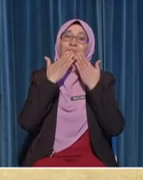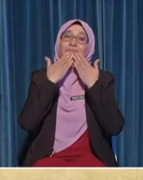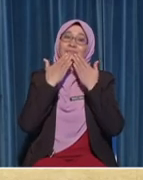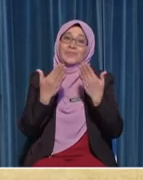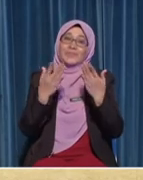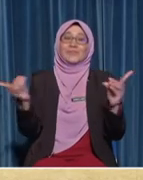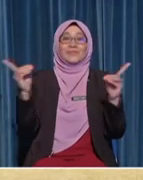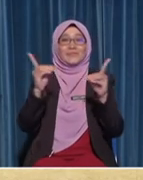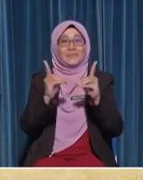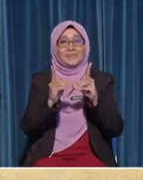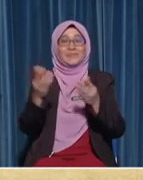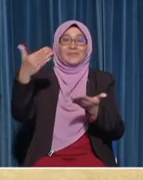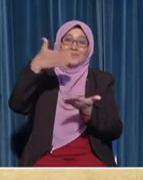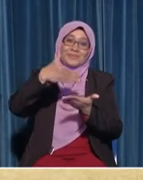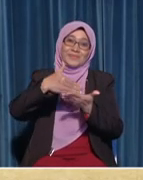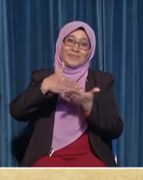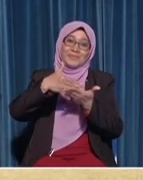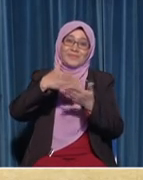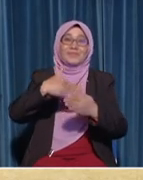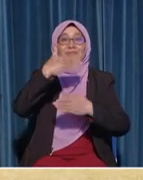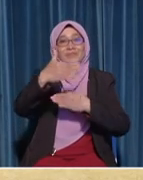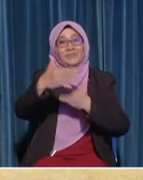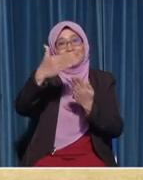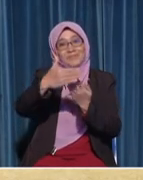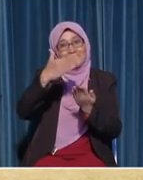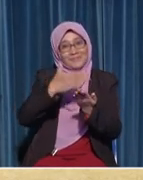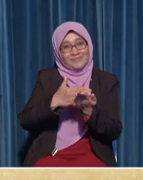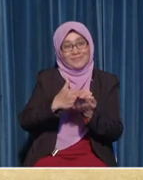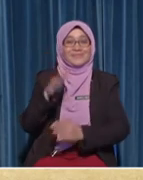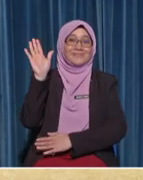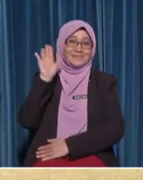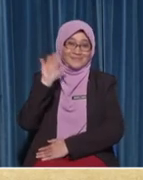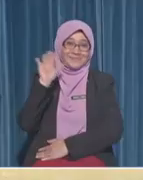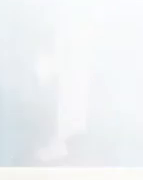you and see you in the next lesson. Bye-bye.